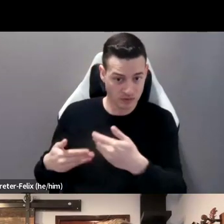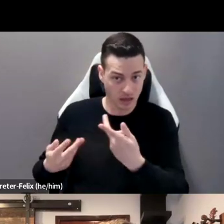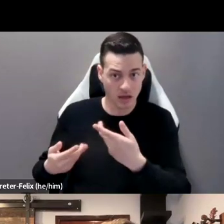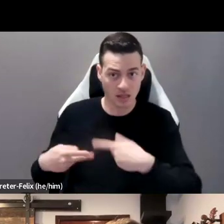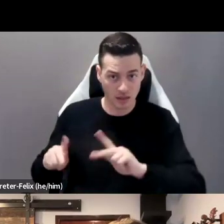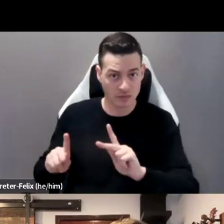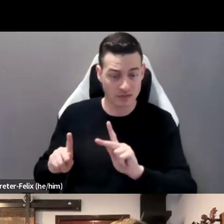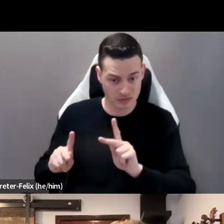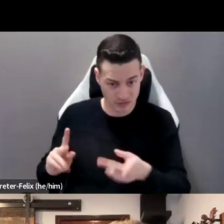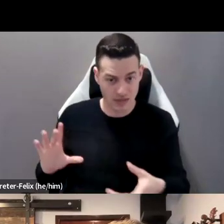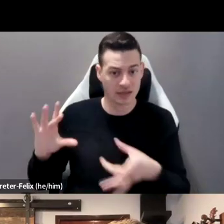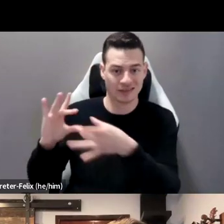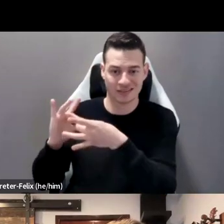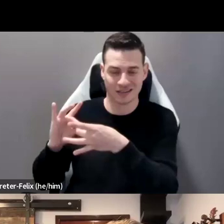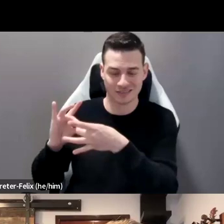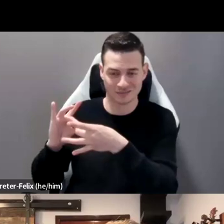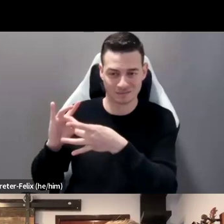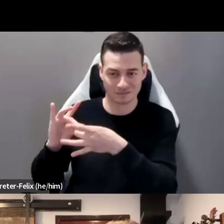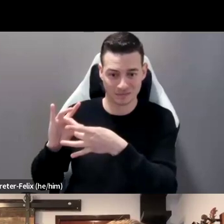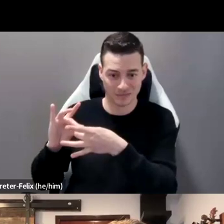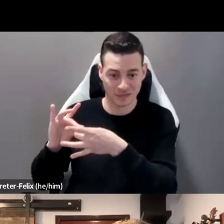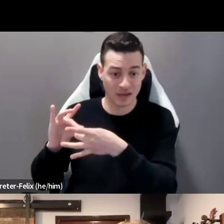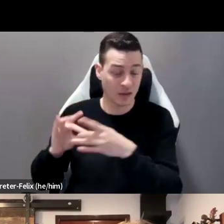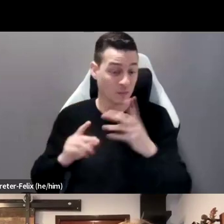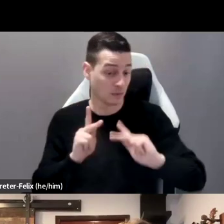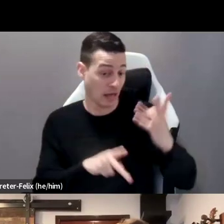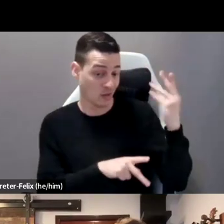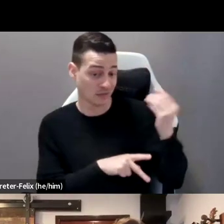of the NYU system to resources within the NYU system.